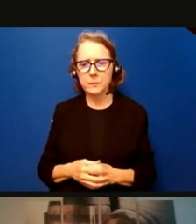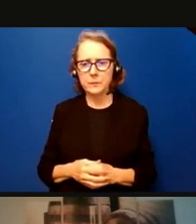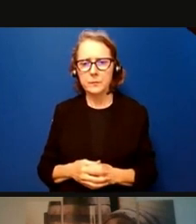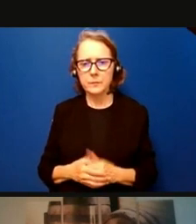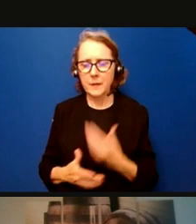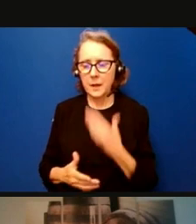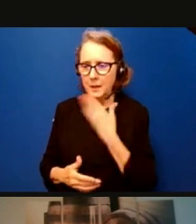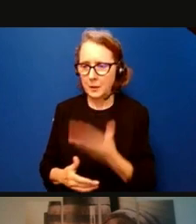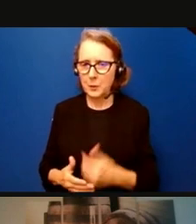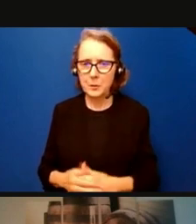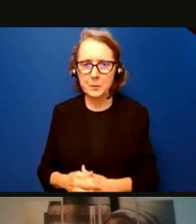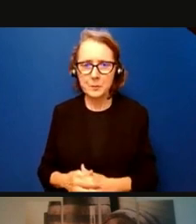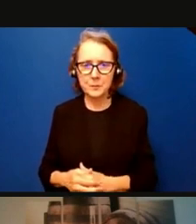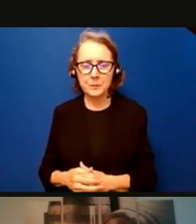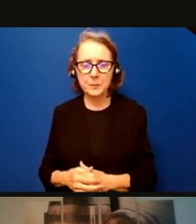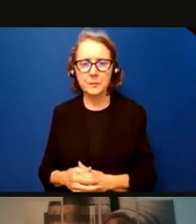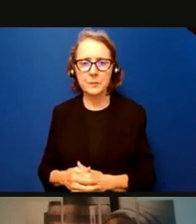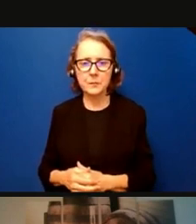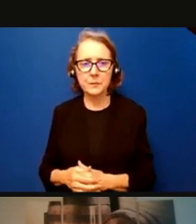Thank you.